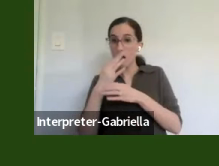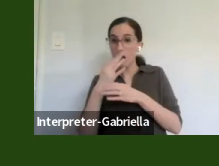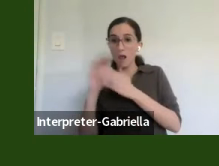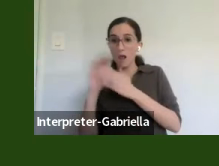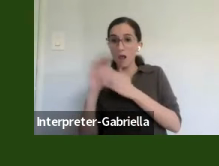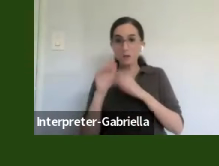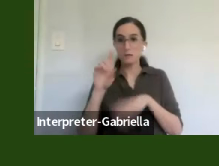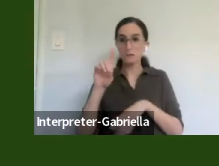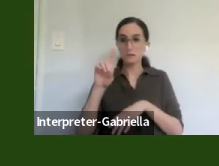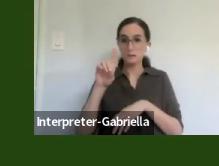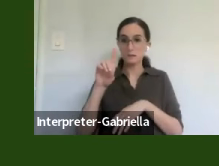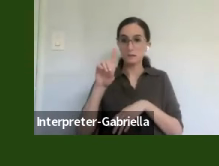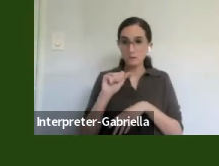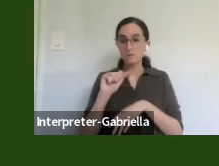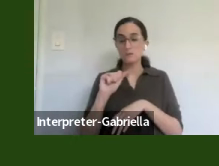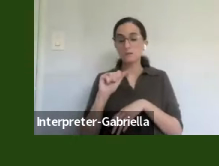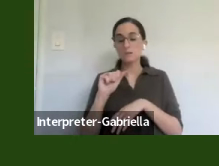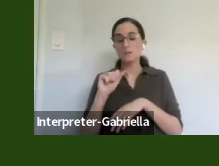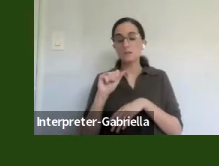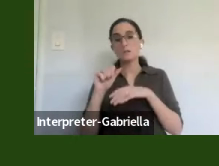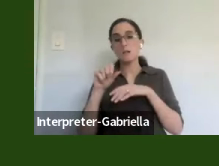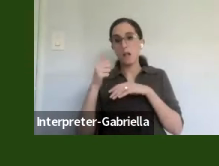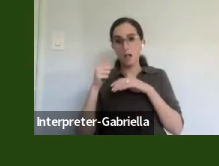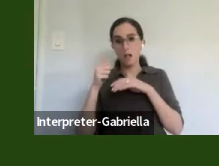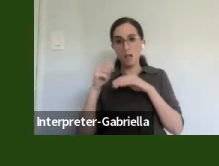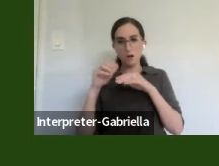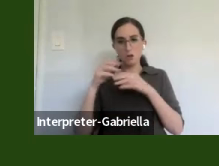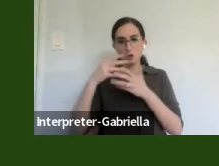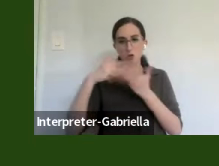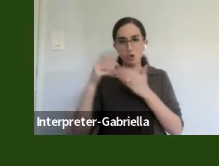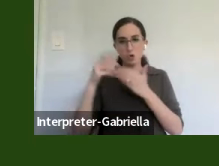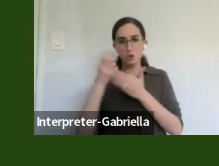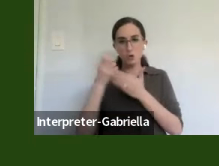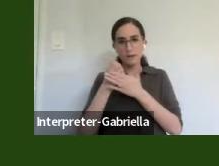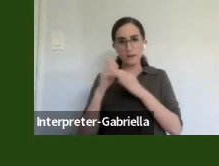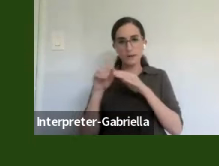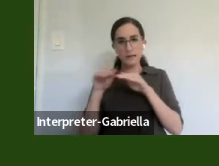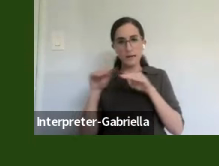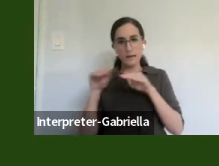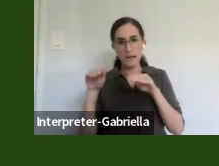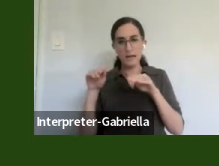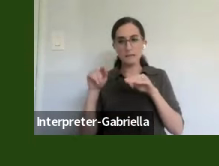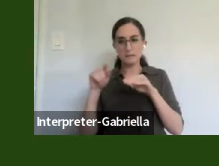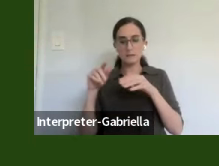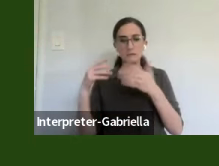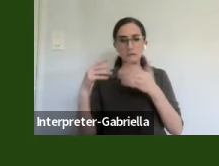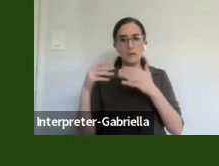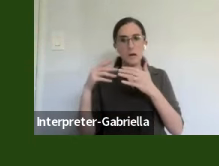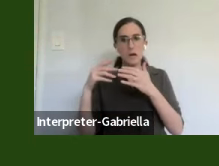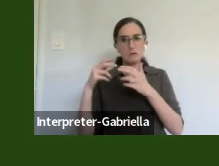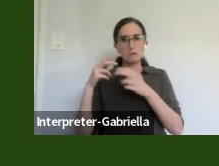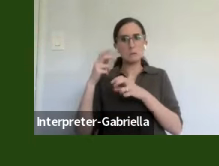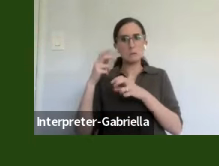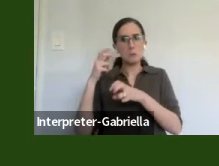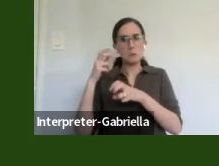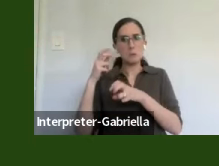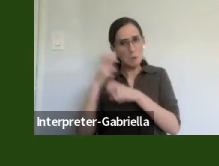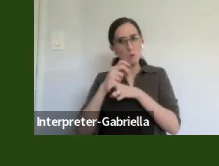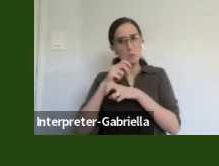socioeconomic status. So we have that information for us as a reference point. Escuchamos muchos datos esta mañana sobre lo que ha sido el